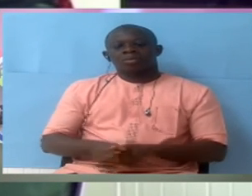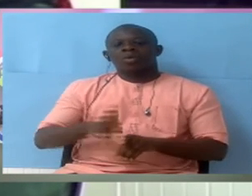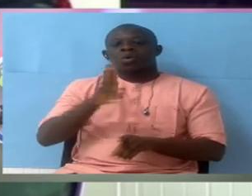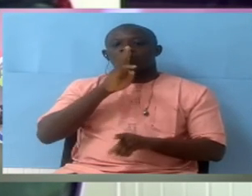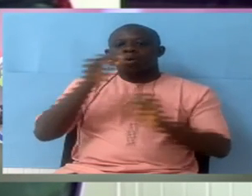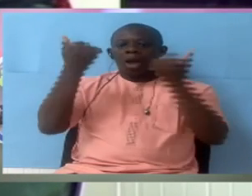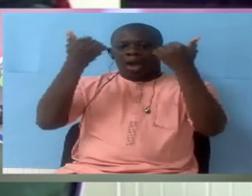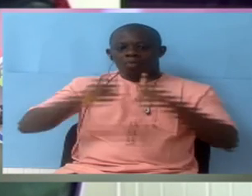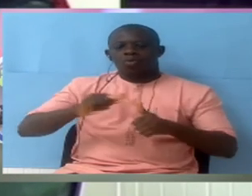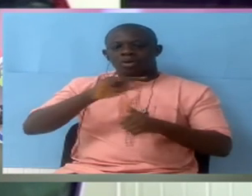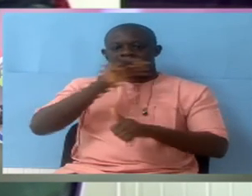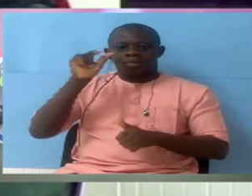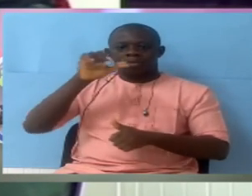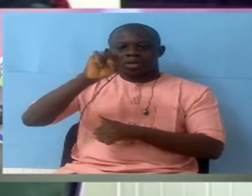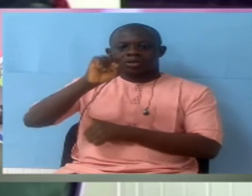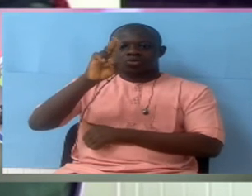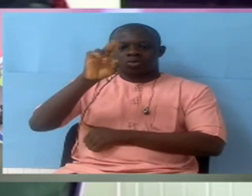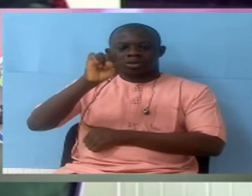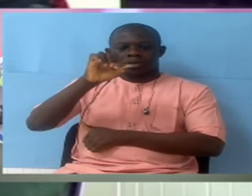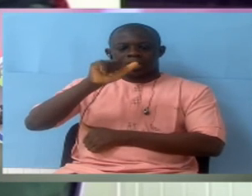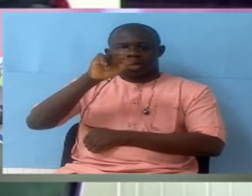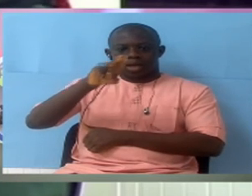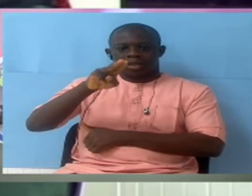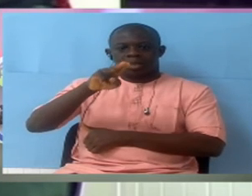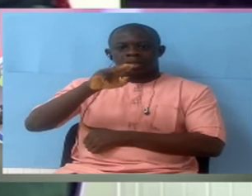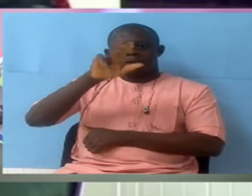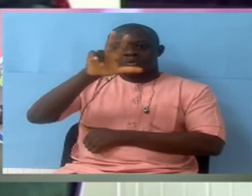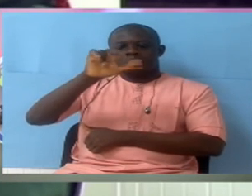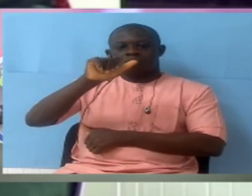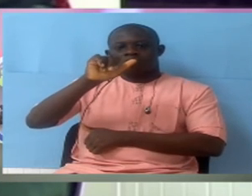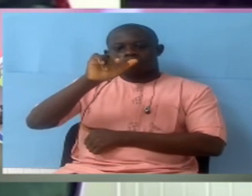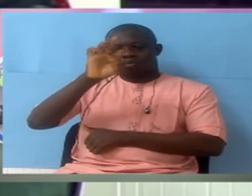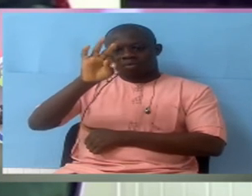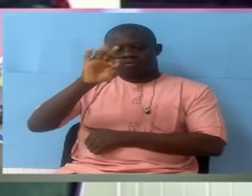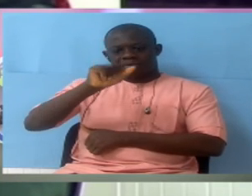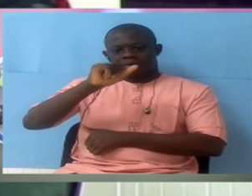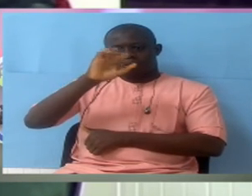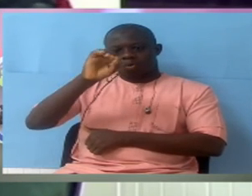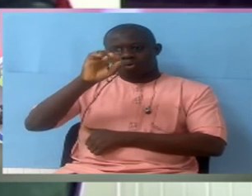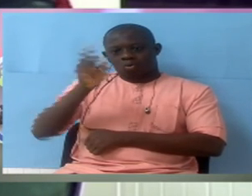Susan Wafa Ogu? Te bobu jamono nak koku moy won Susan Wafa Ogu.